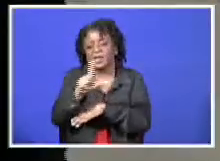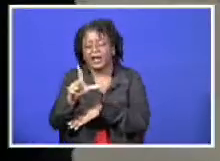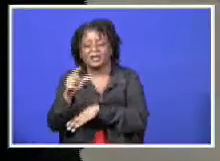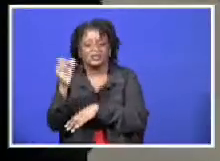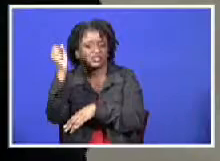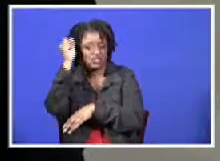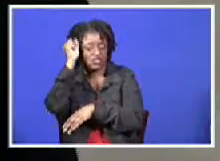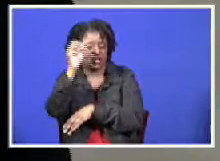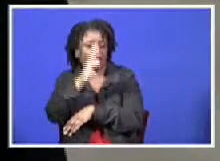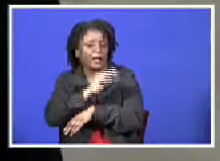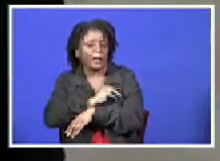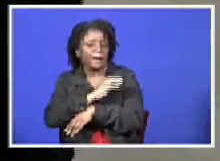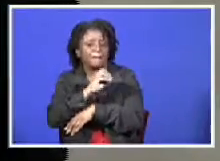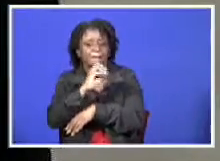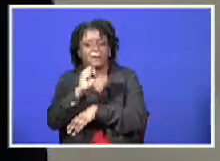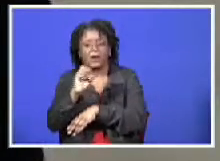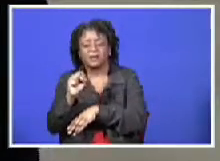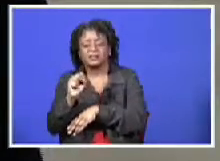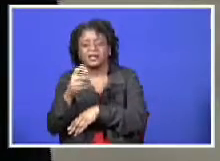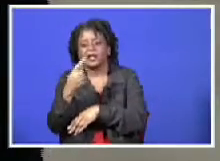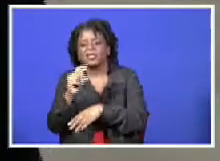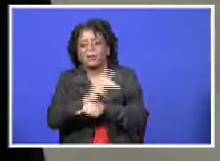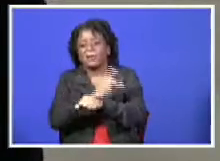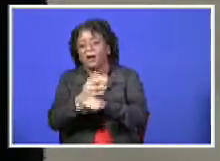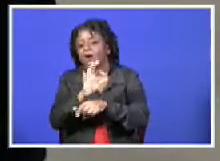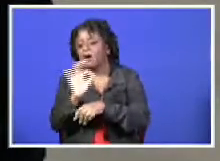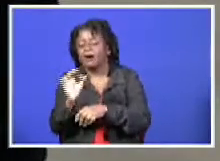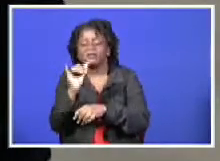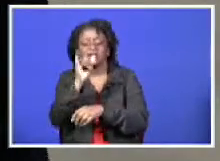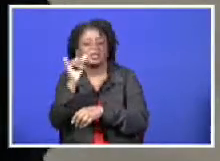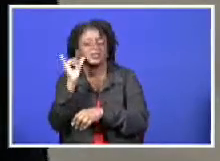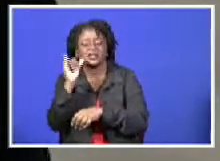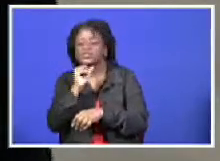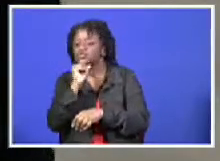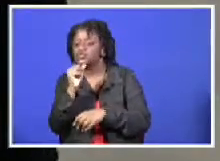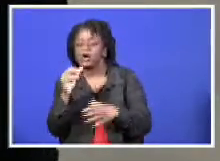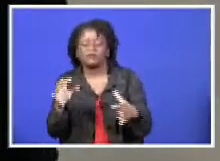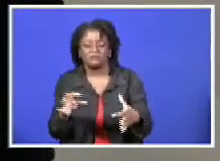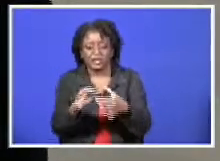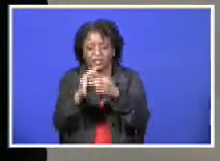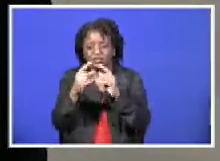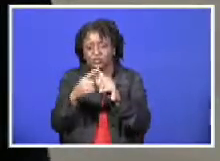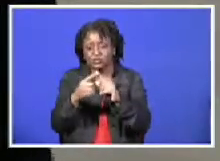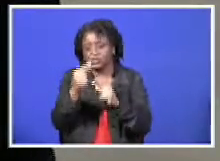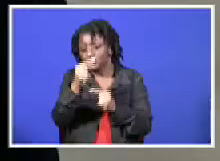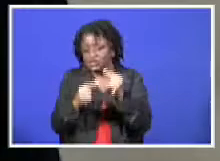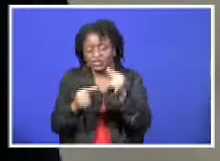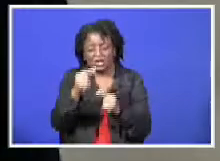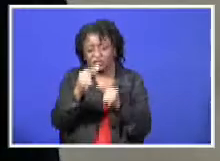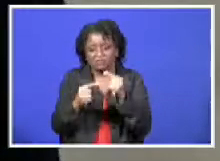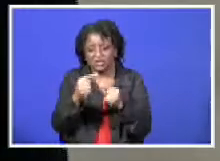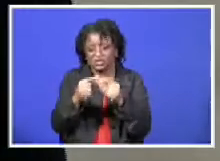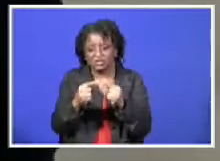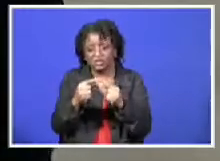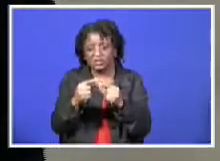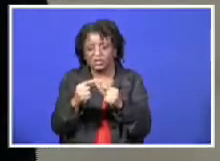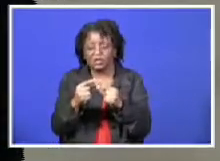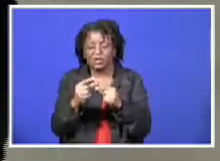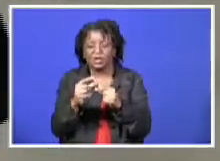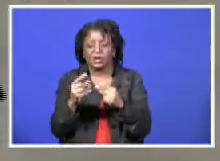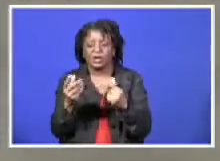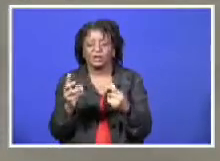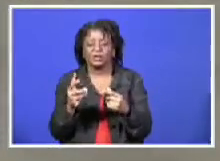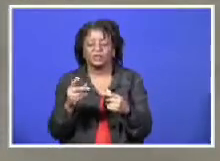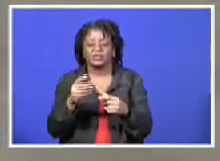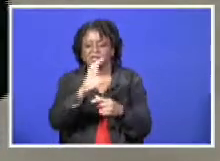make clear that the incidents yesterday had nothing to do with generation. The CEO is here, and we have, I'm